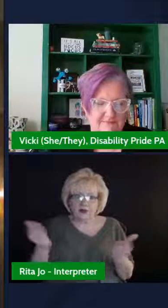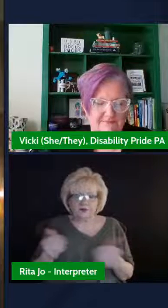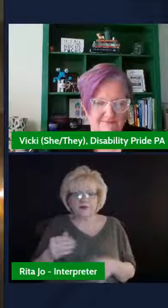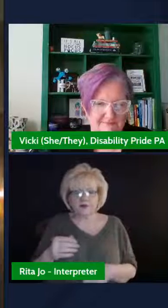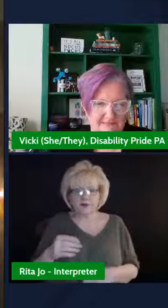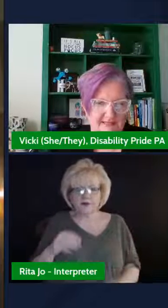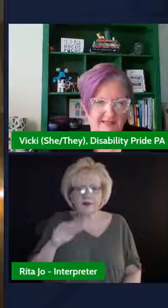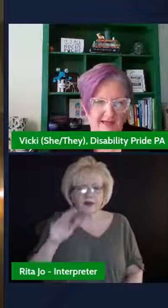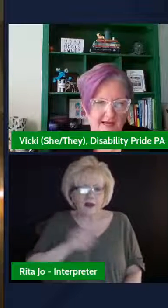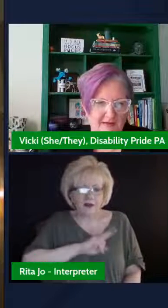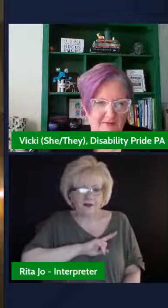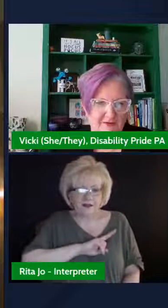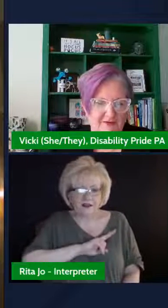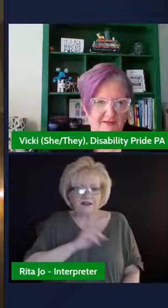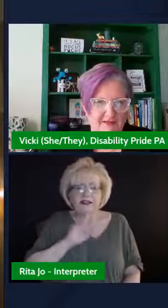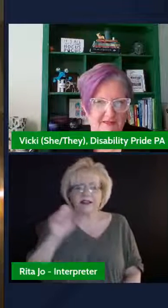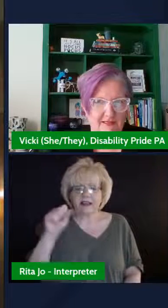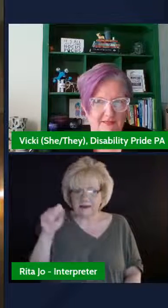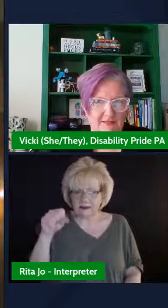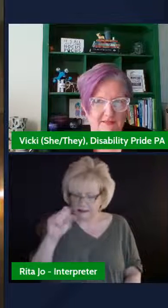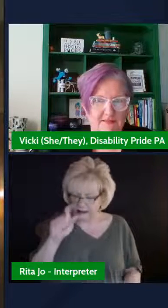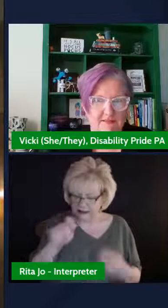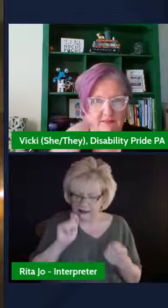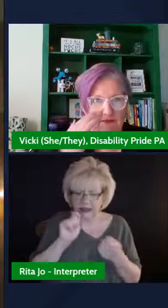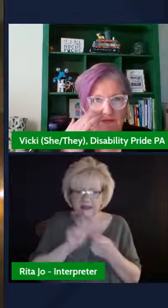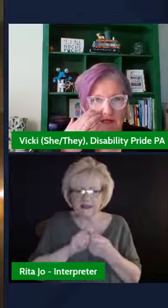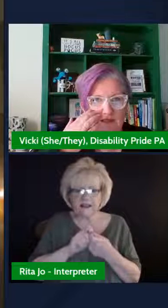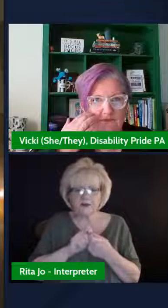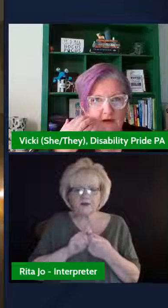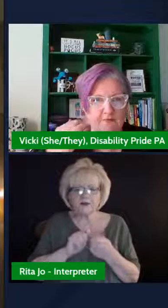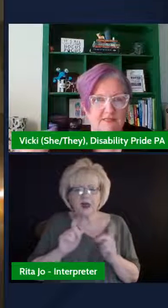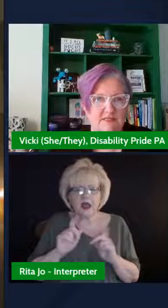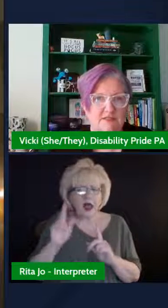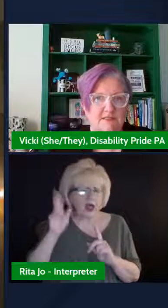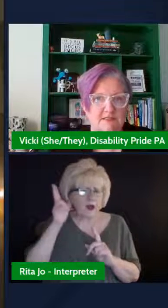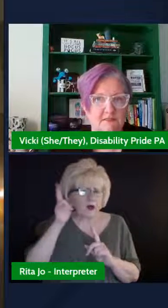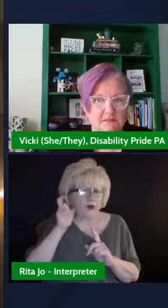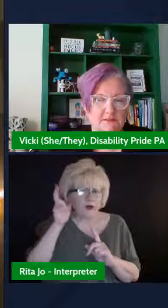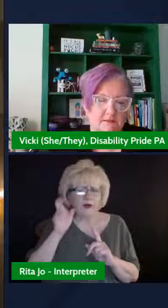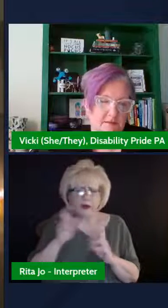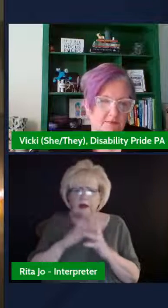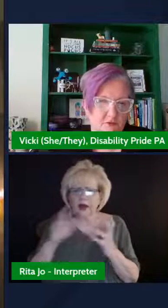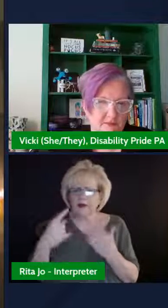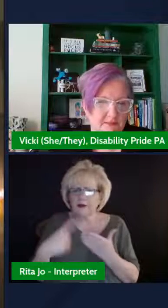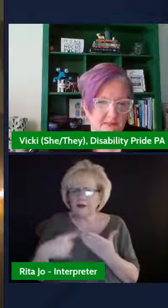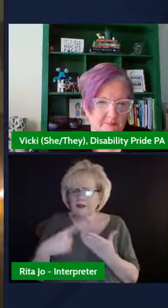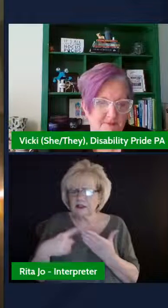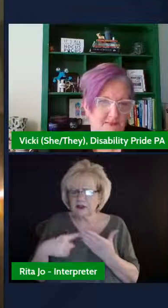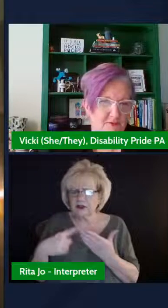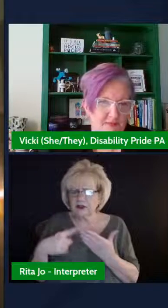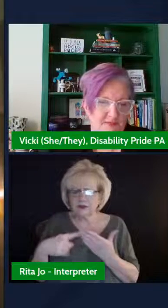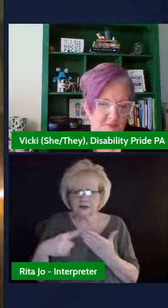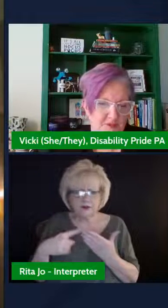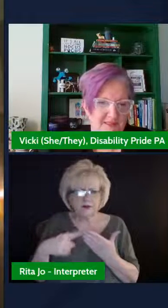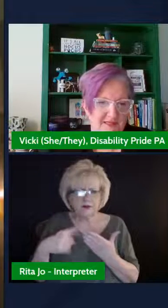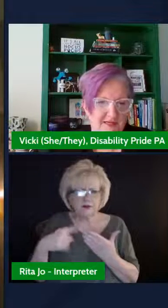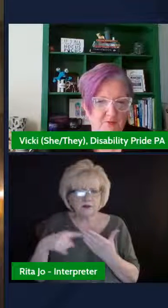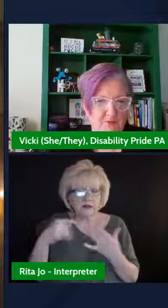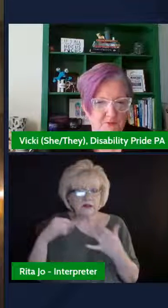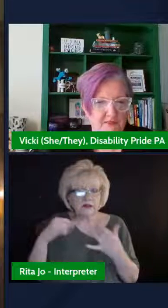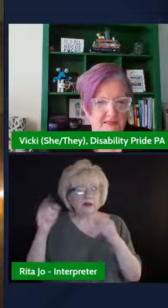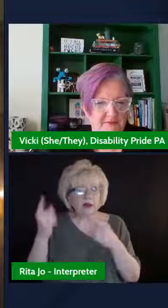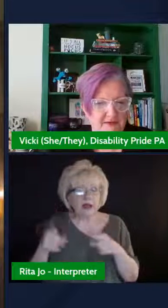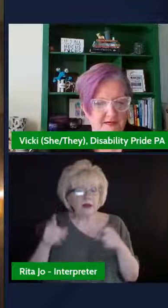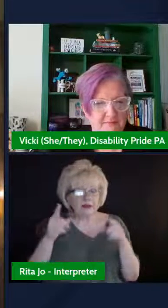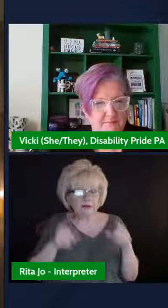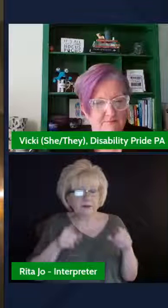exactly. Yeah, I've heard that there's lots of conversations still, of course, still happening across the board, but